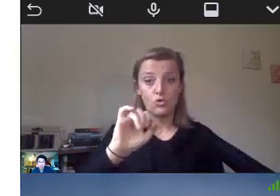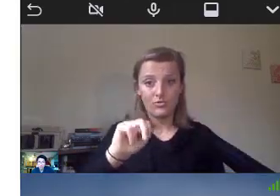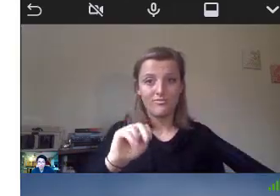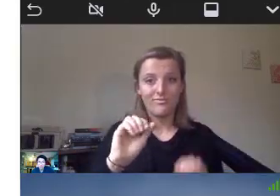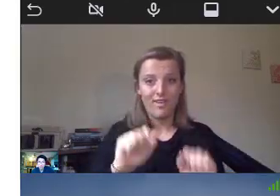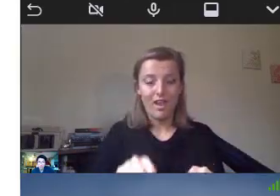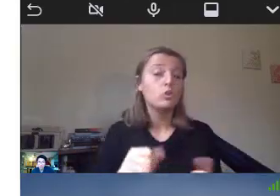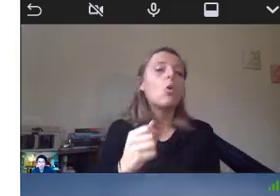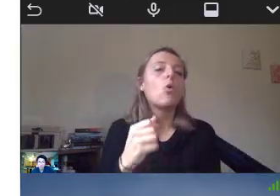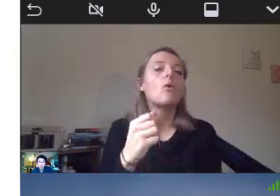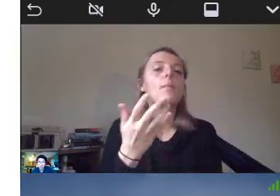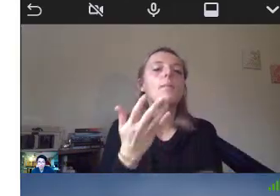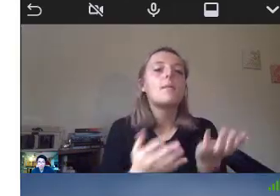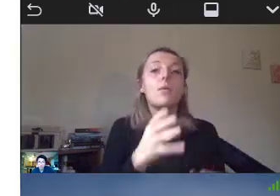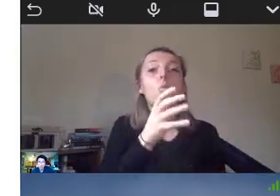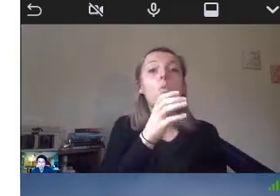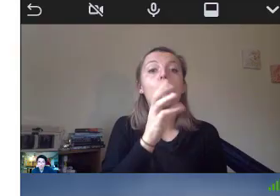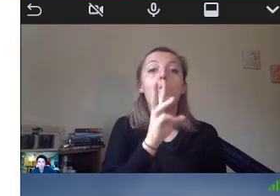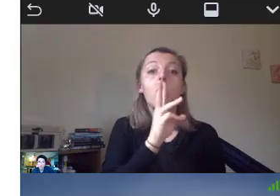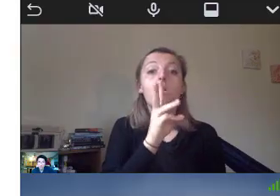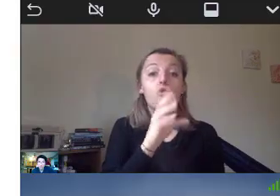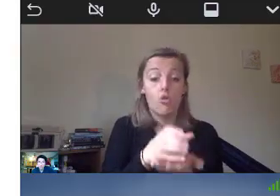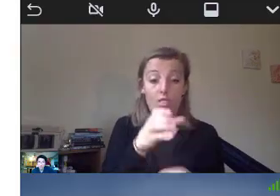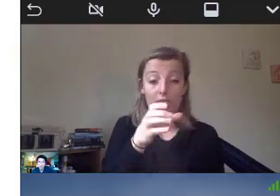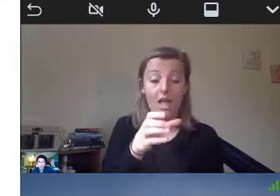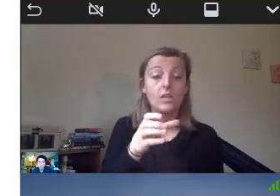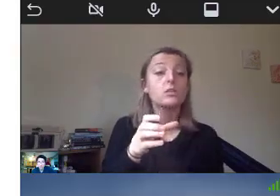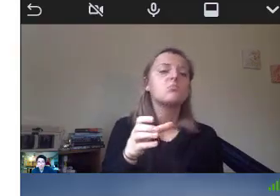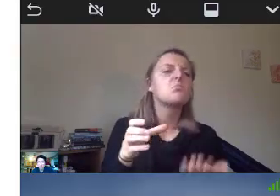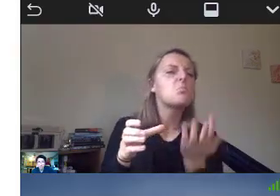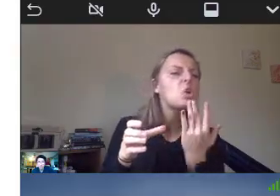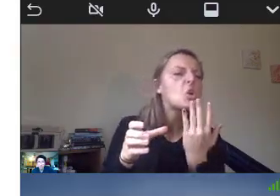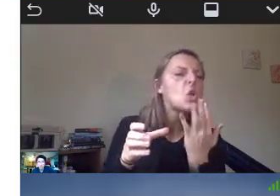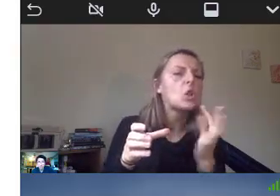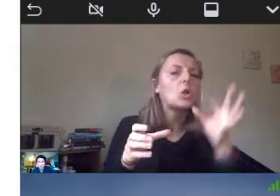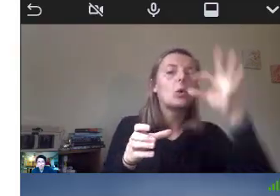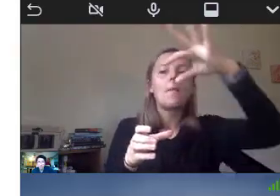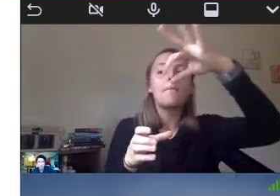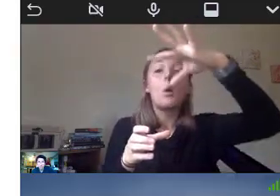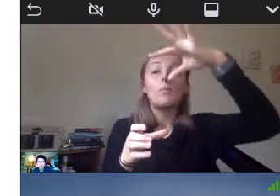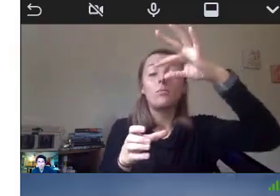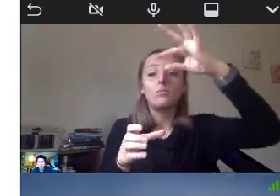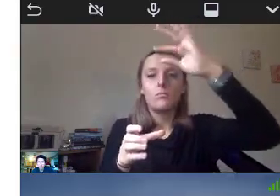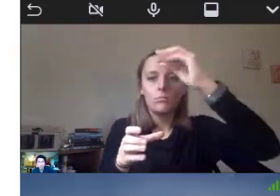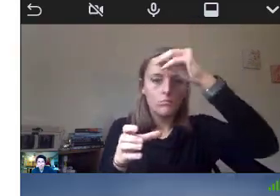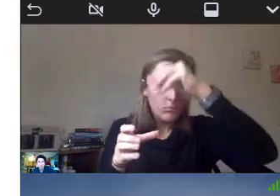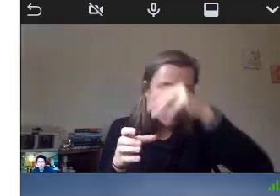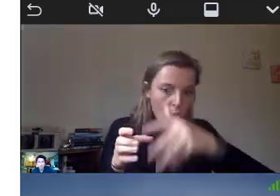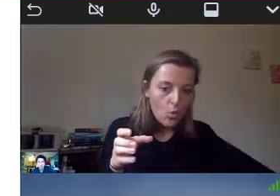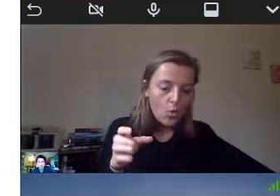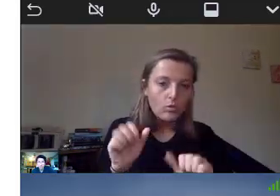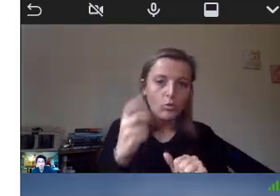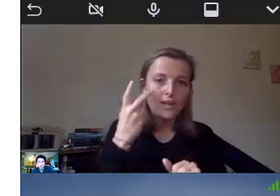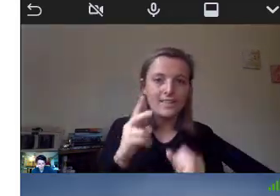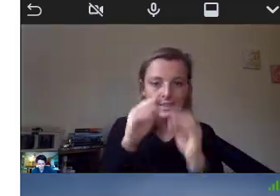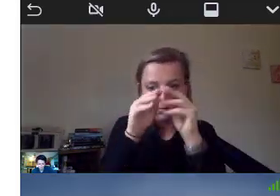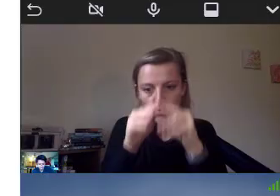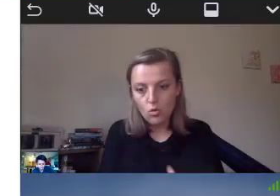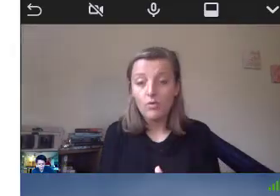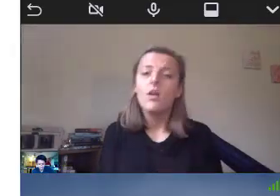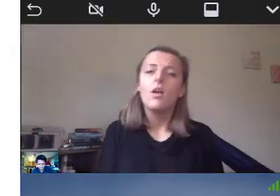glass of water, you'll see that diffusion happen. Or you can't see me right now, but I'm drinking tea, and when I was steeping my